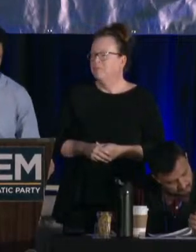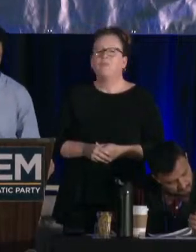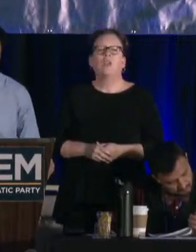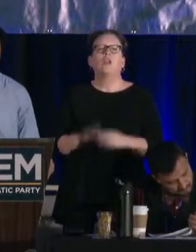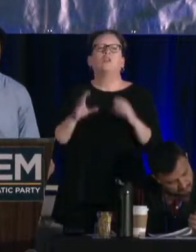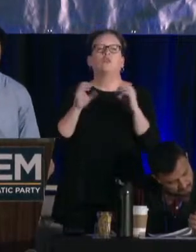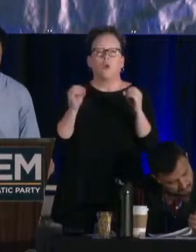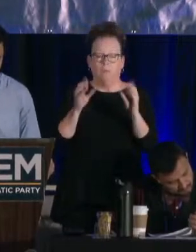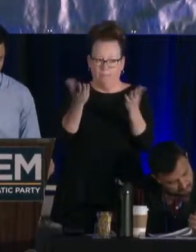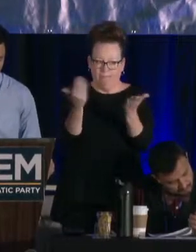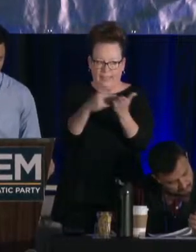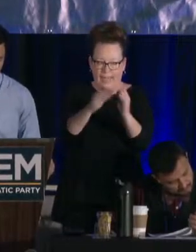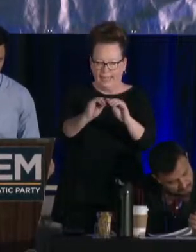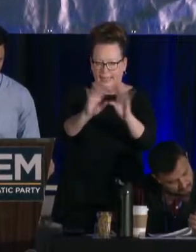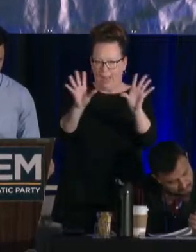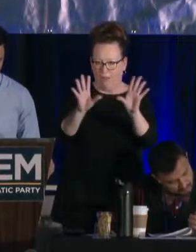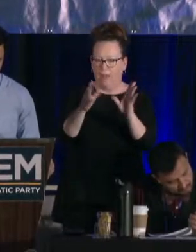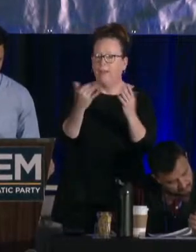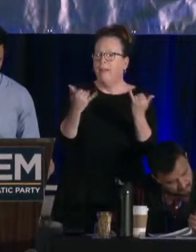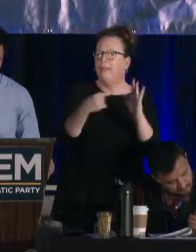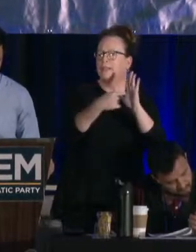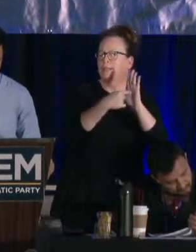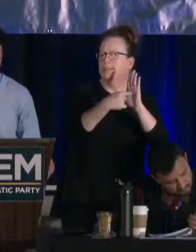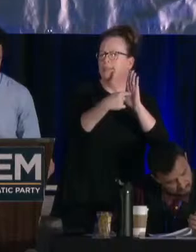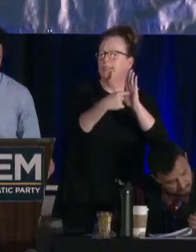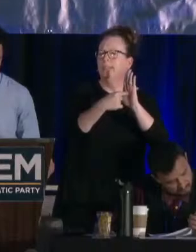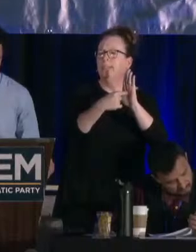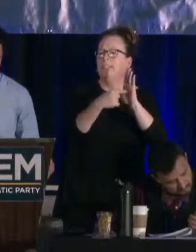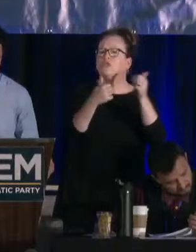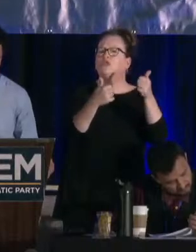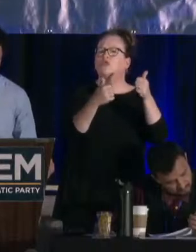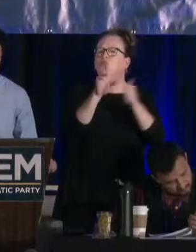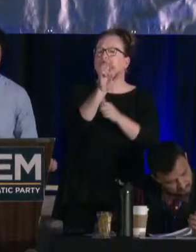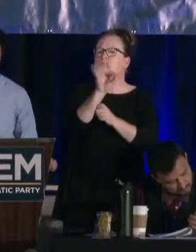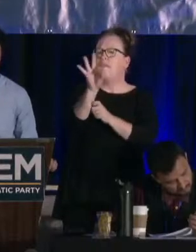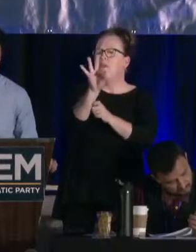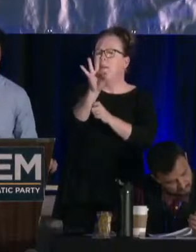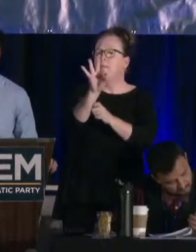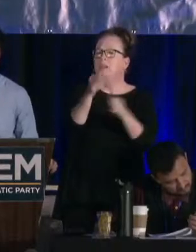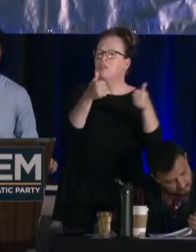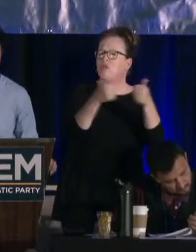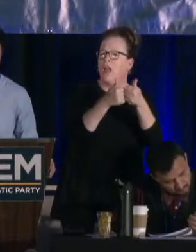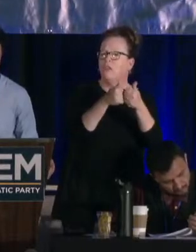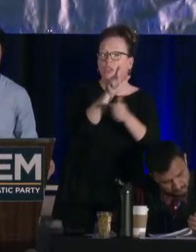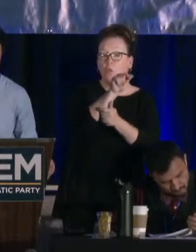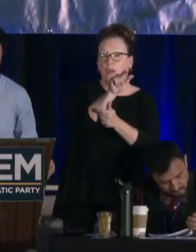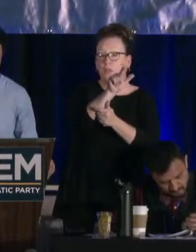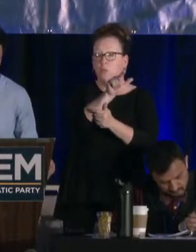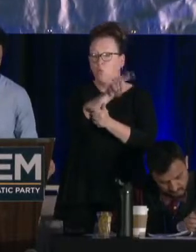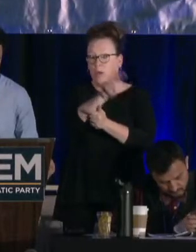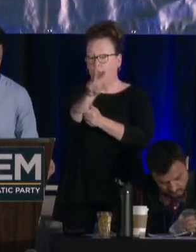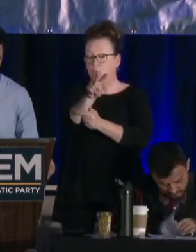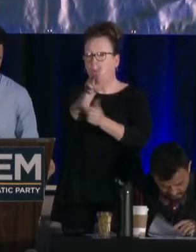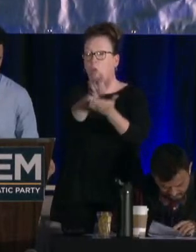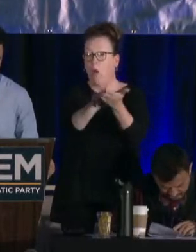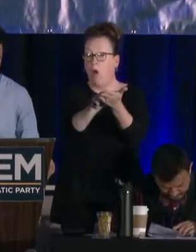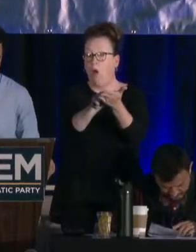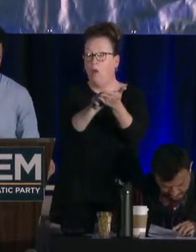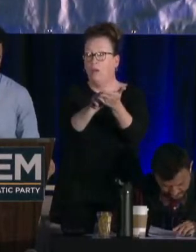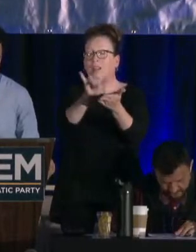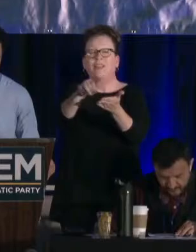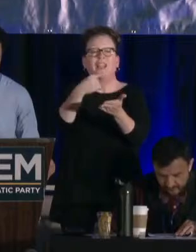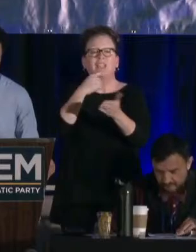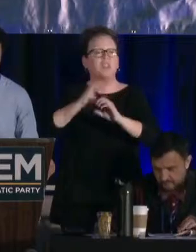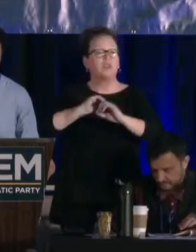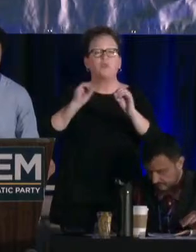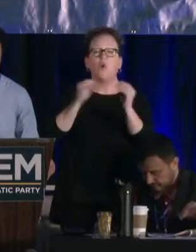So yeah, to be clear, this is a referendum challenging 2022 law prohibiting new oil and